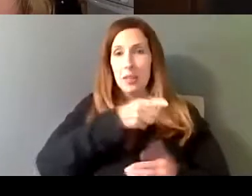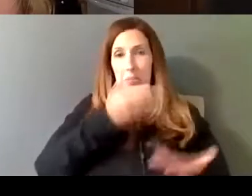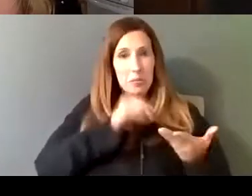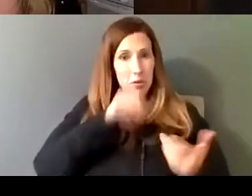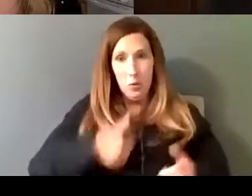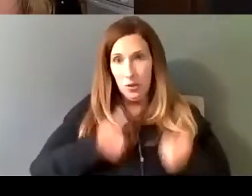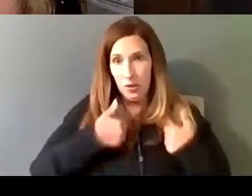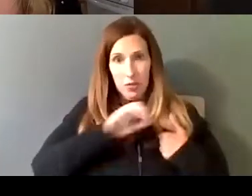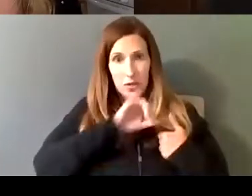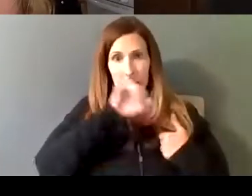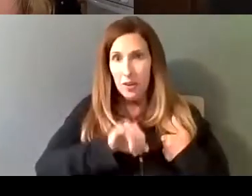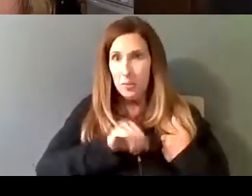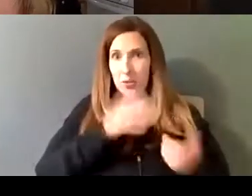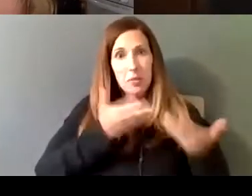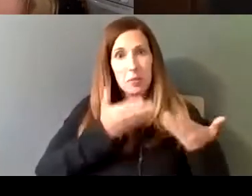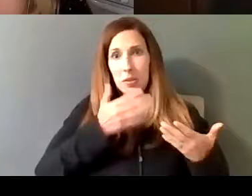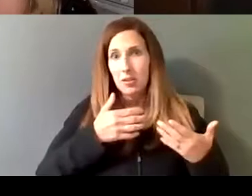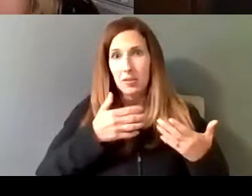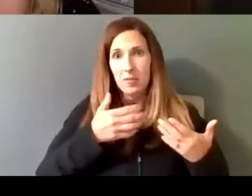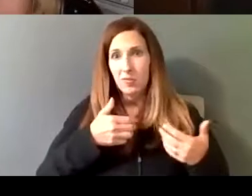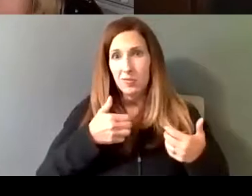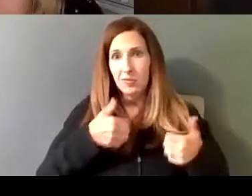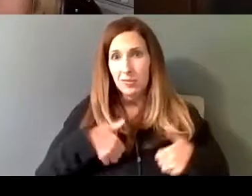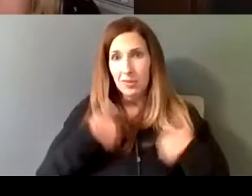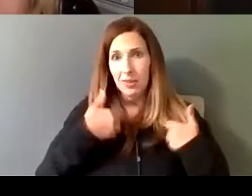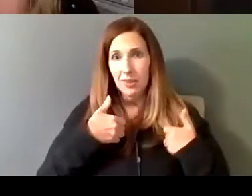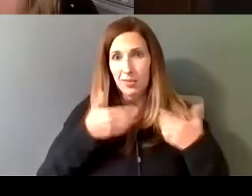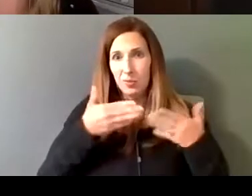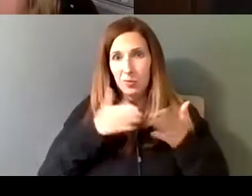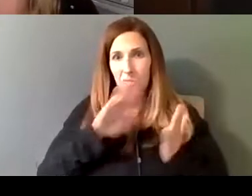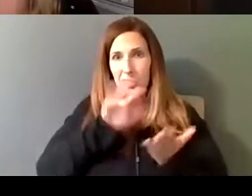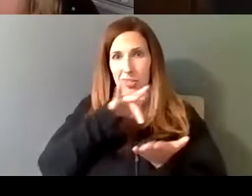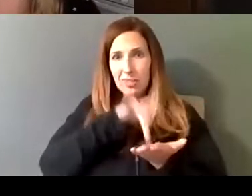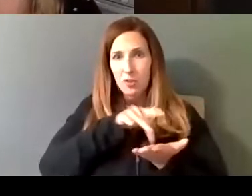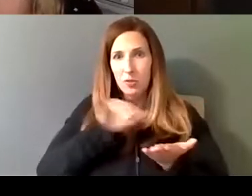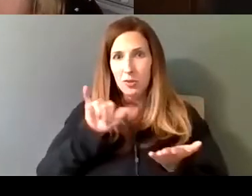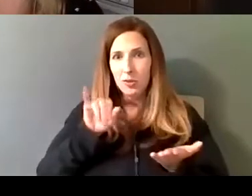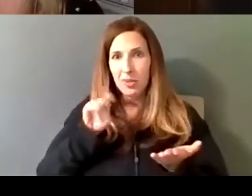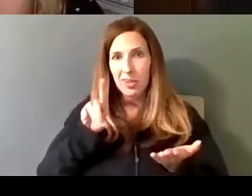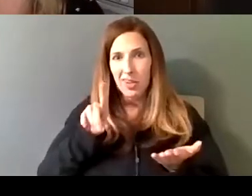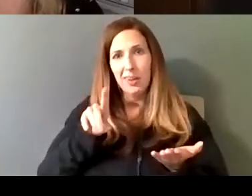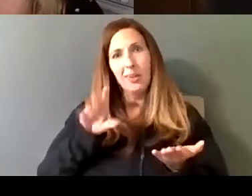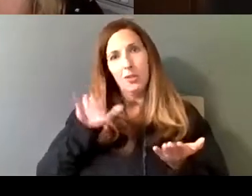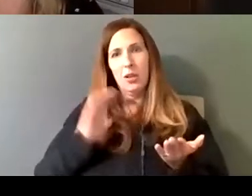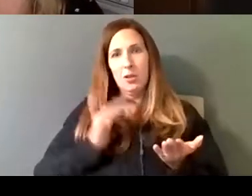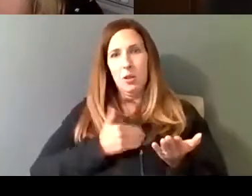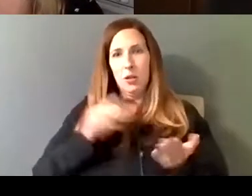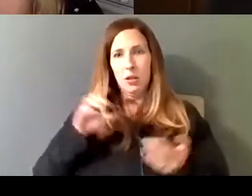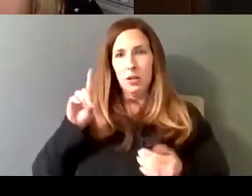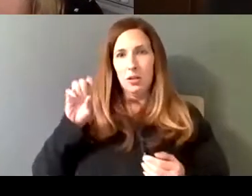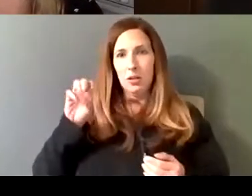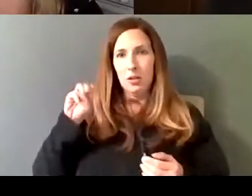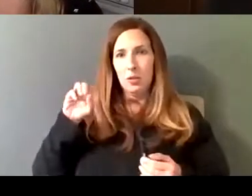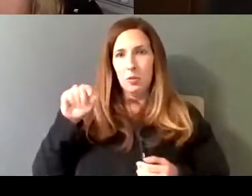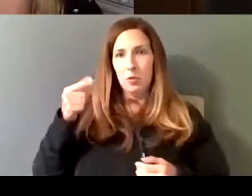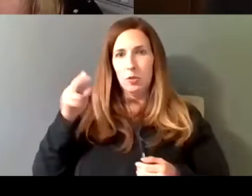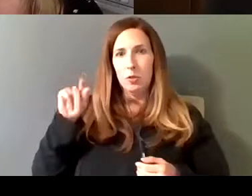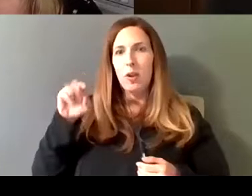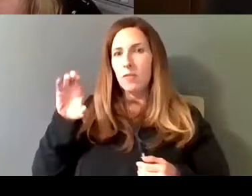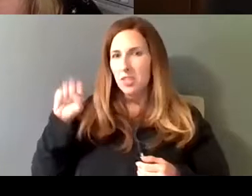maybe around just the general central Indiana area. So that's basically the demographics in the city that we focus